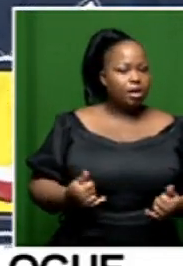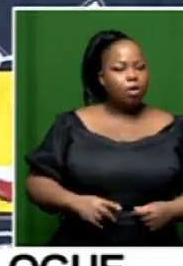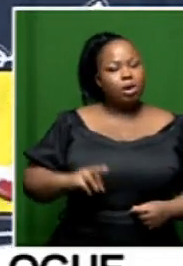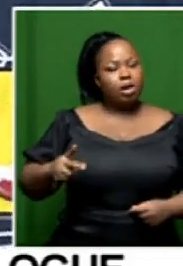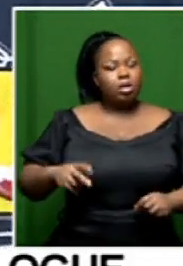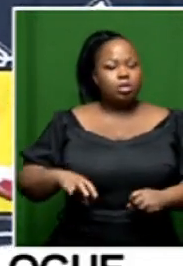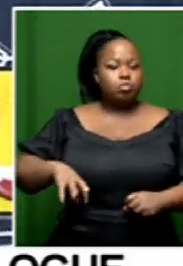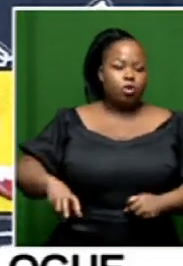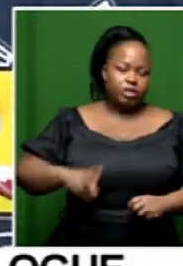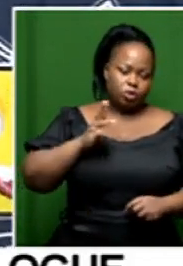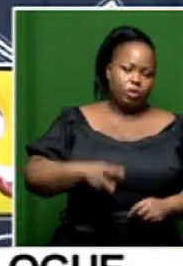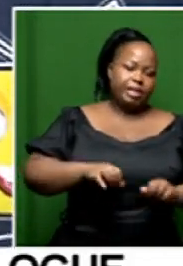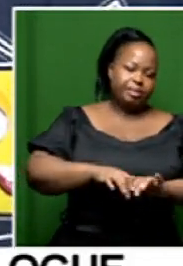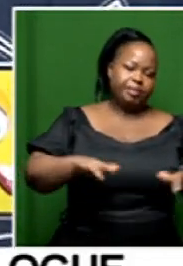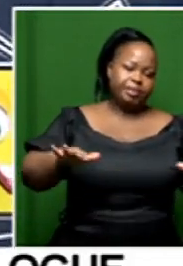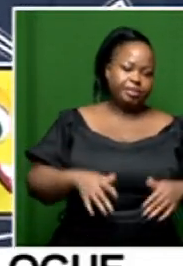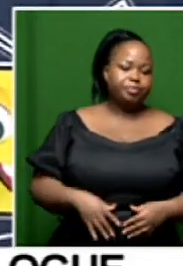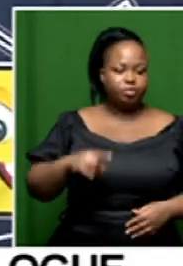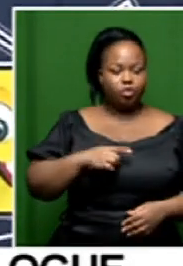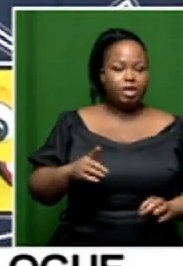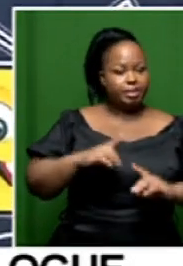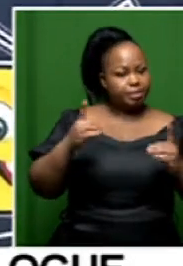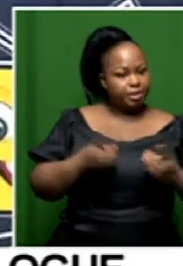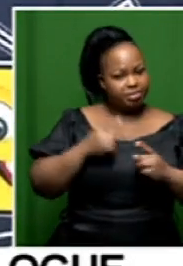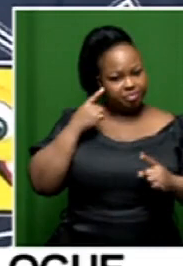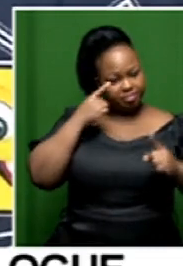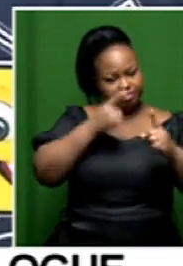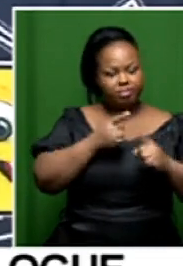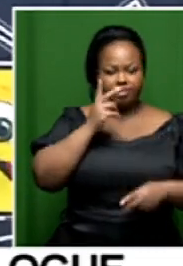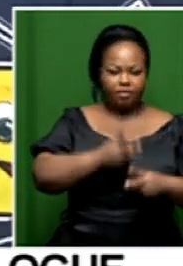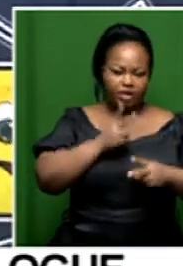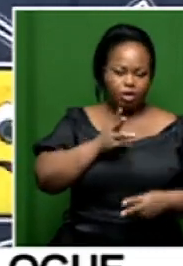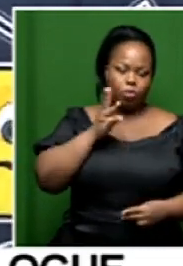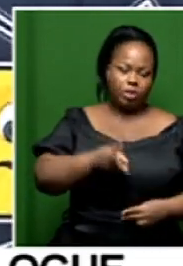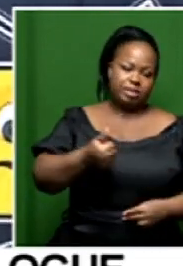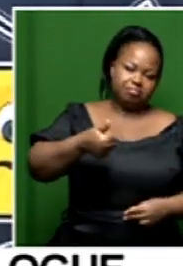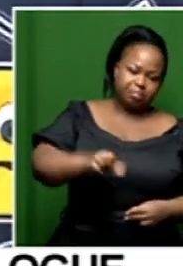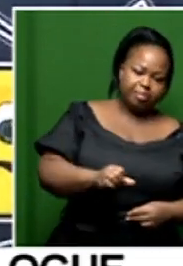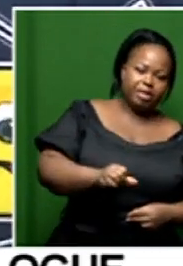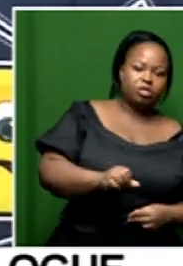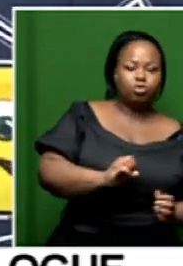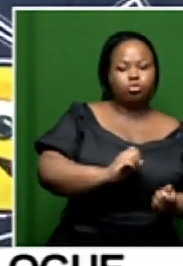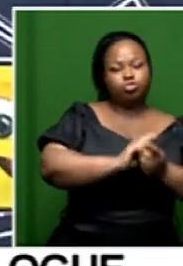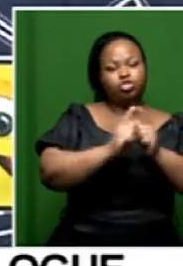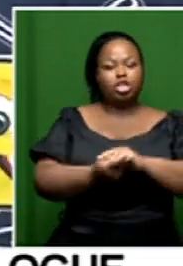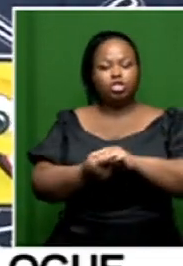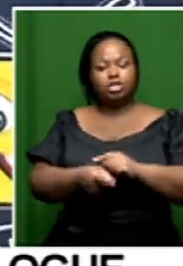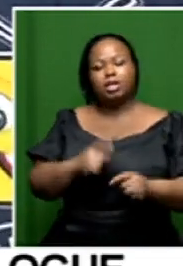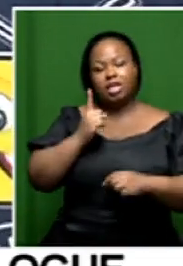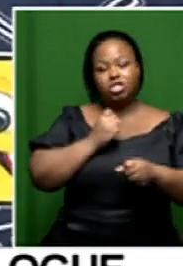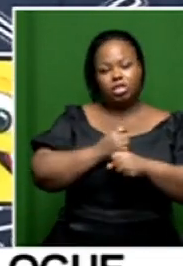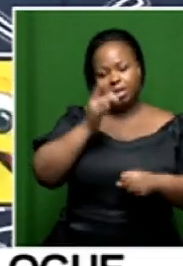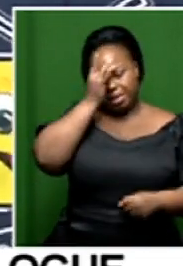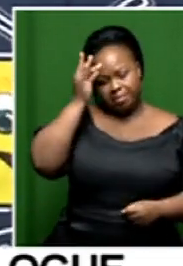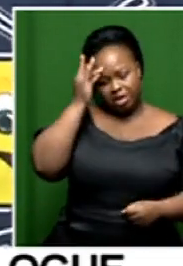other provinces as the department aims to have that final switch to digital by next year,